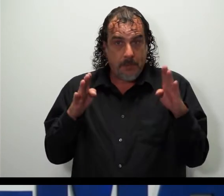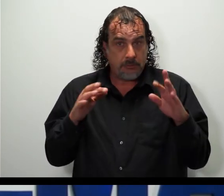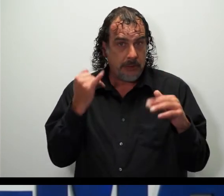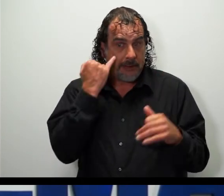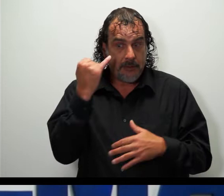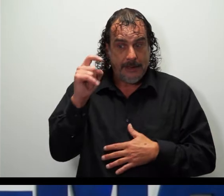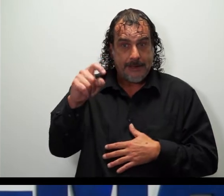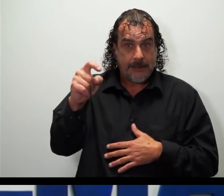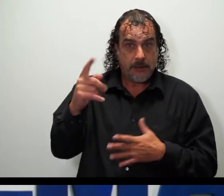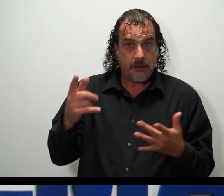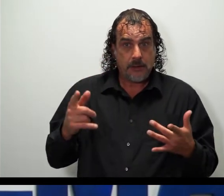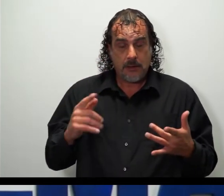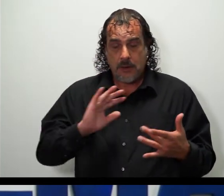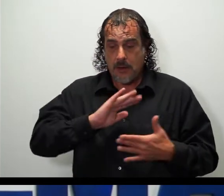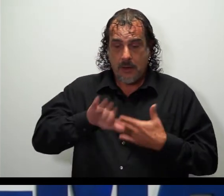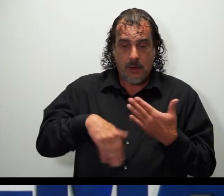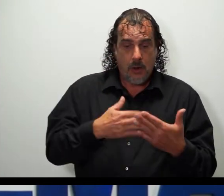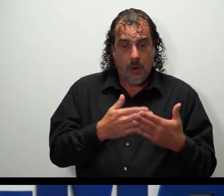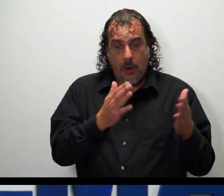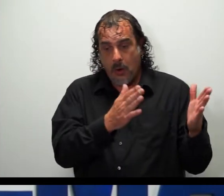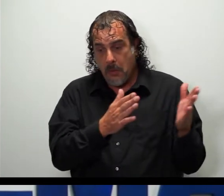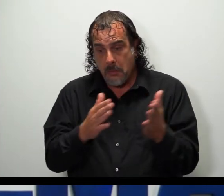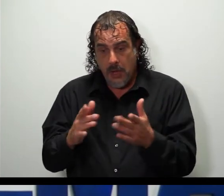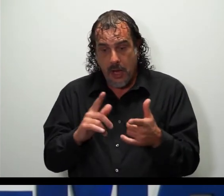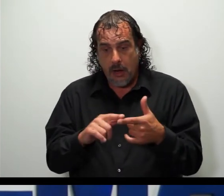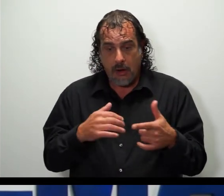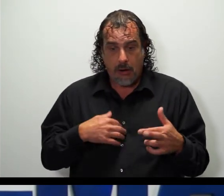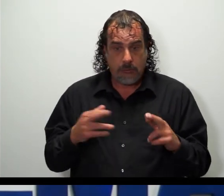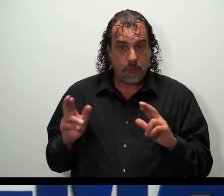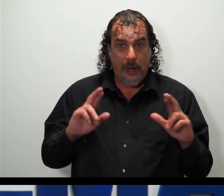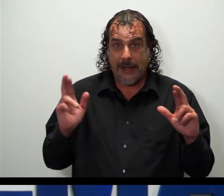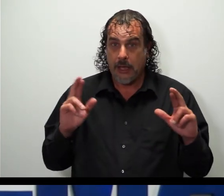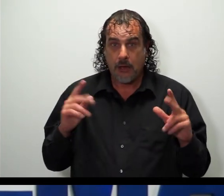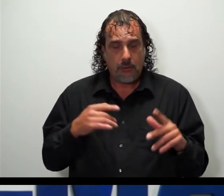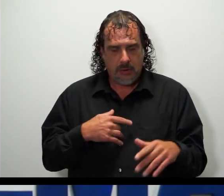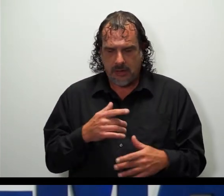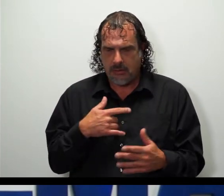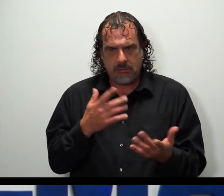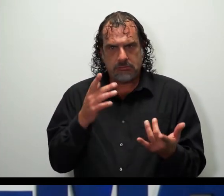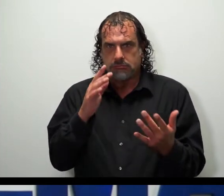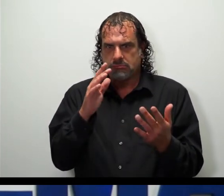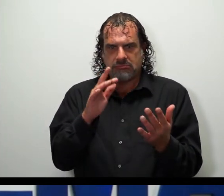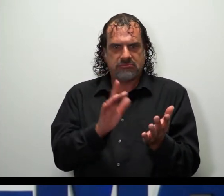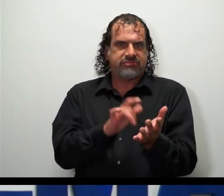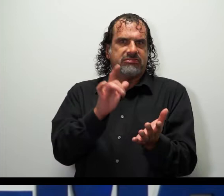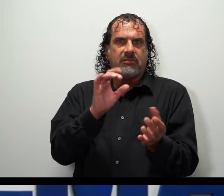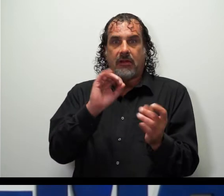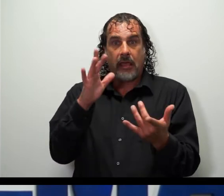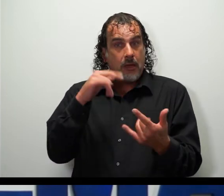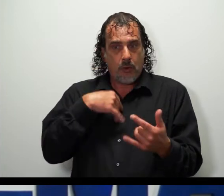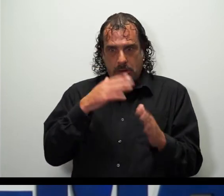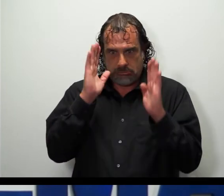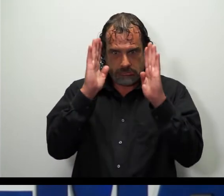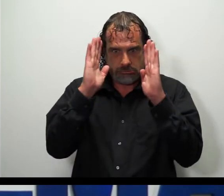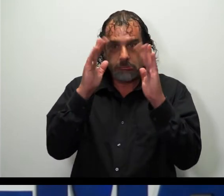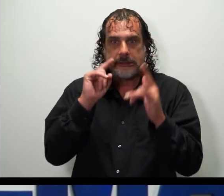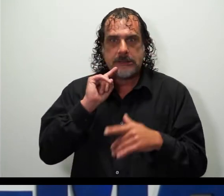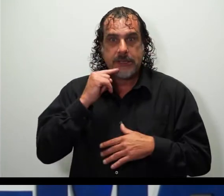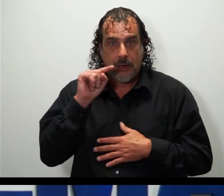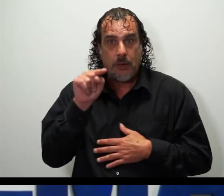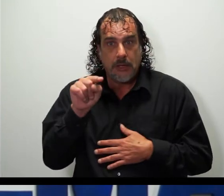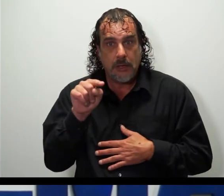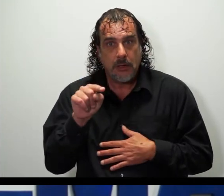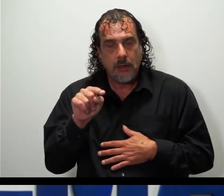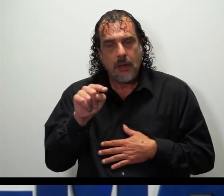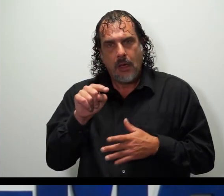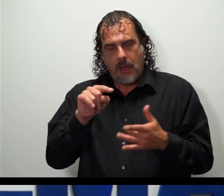to. So all preparations, as always, are being made. We never take anything for granted when we're watching hurricanes. One